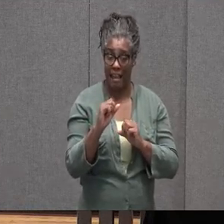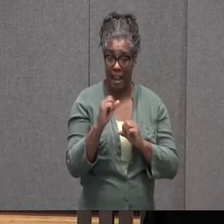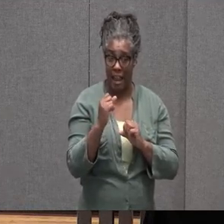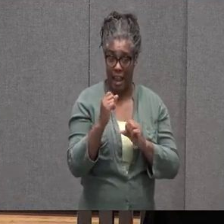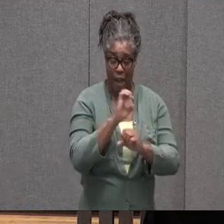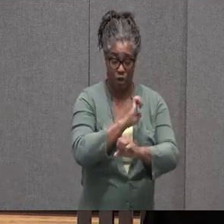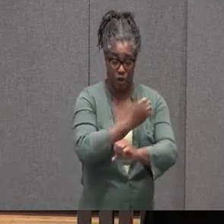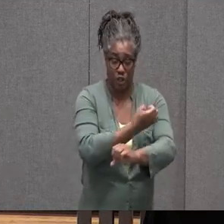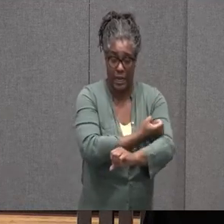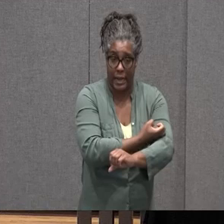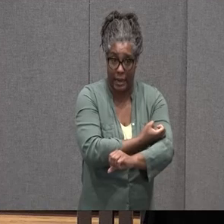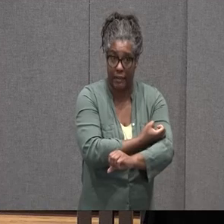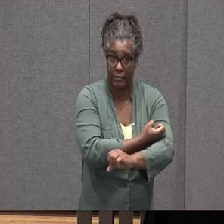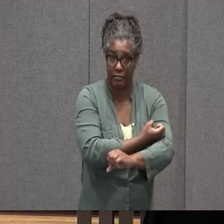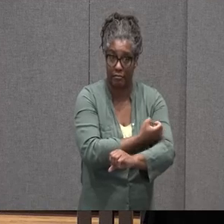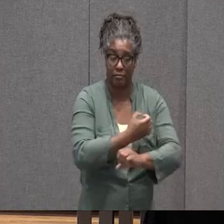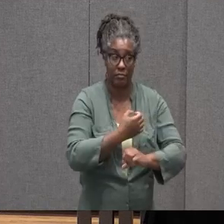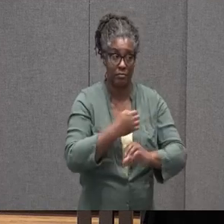very gently,